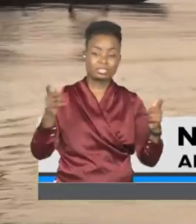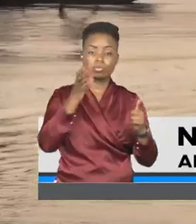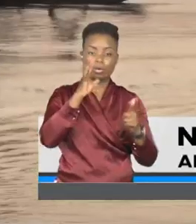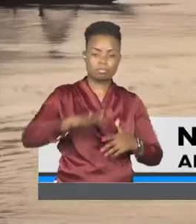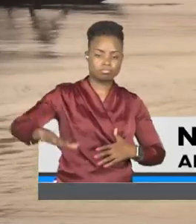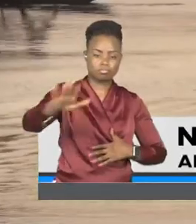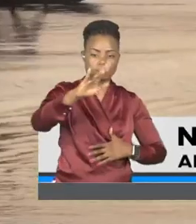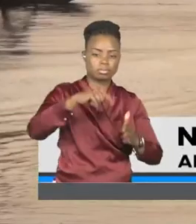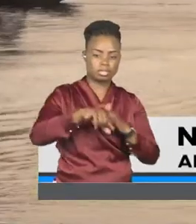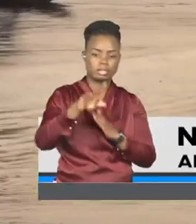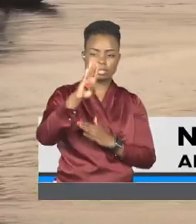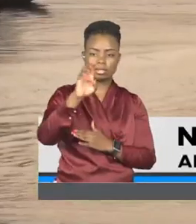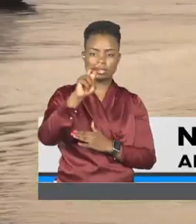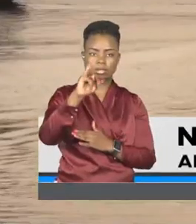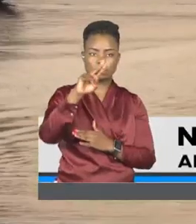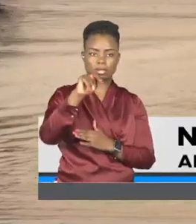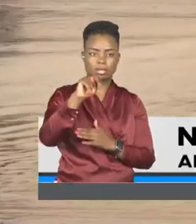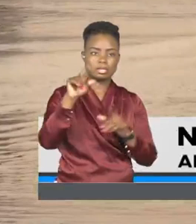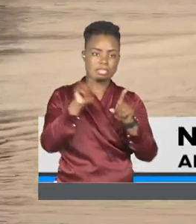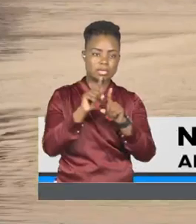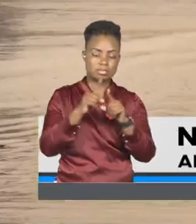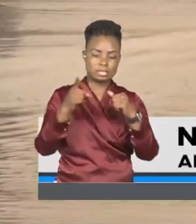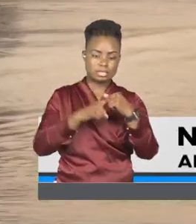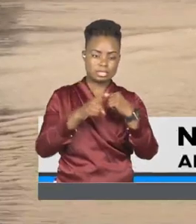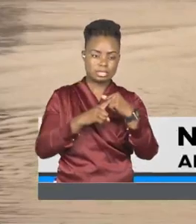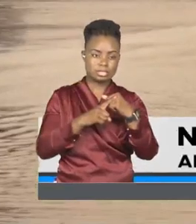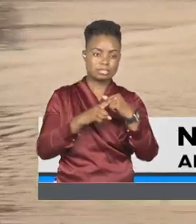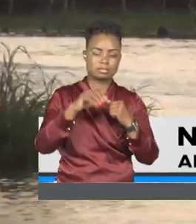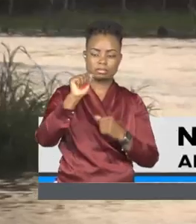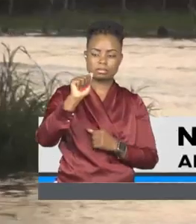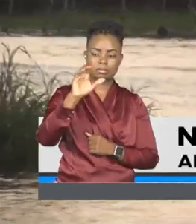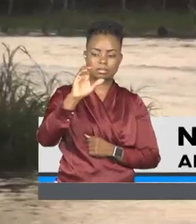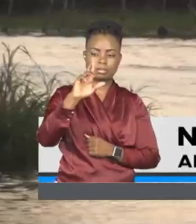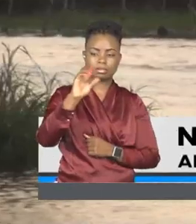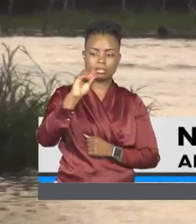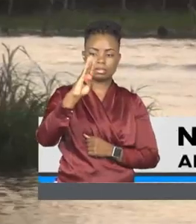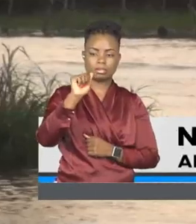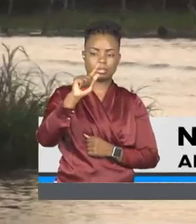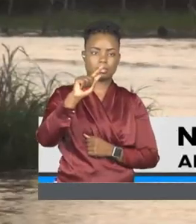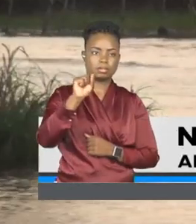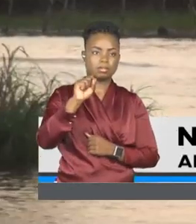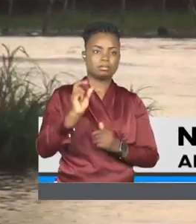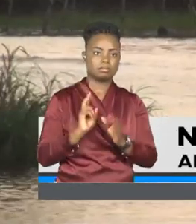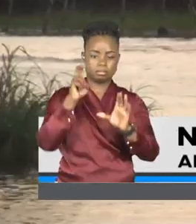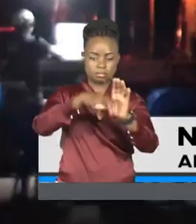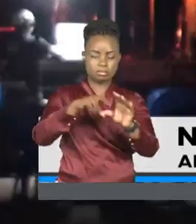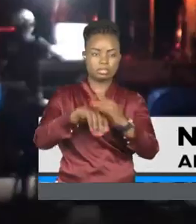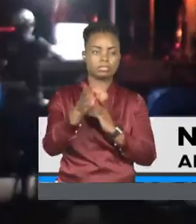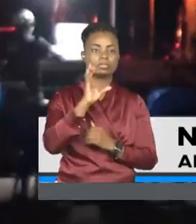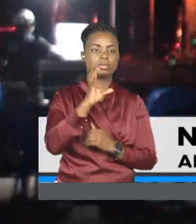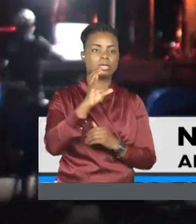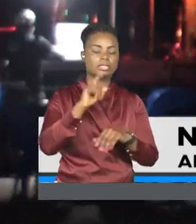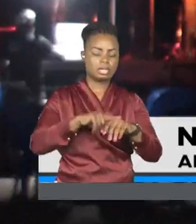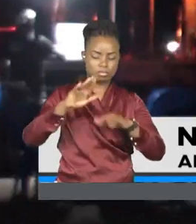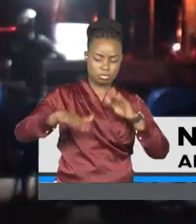in hand, six acrobats make pirouettes, dance and jump into the water when the drummers accelerate the rhythm on the tom-toms.